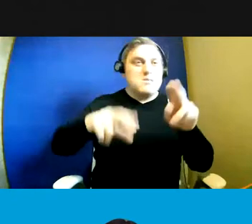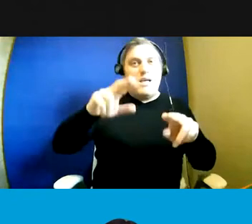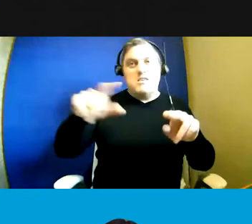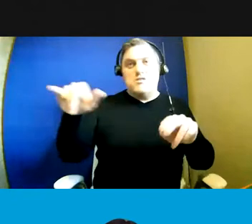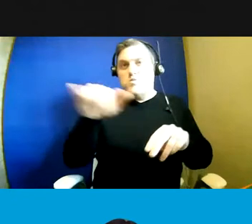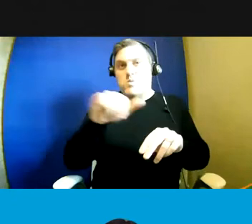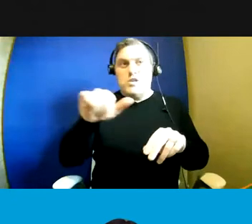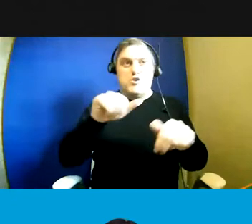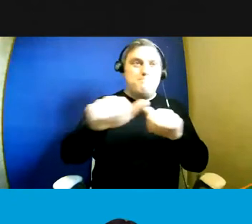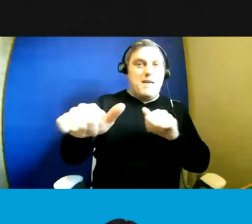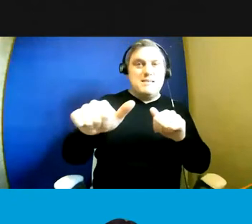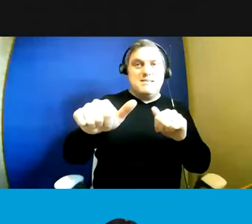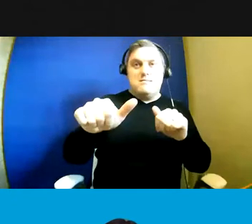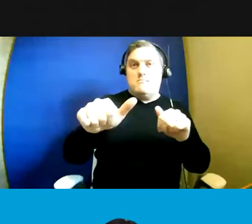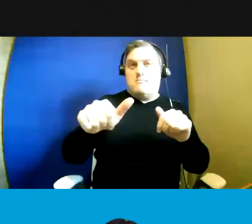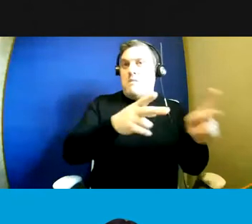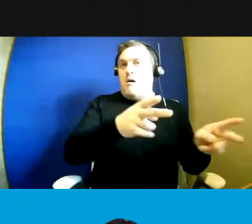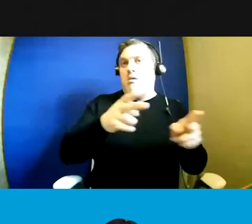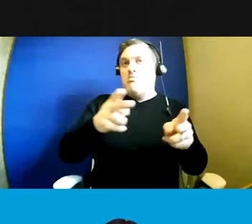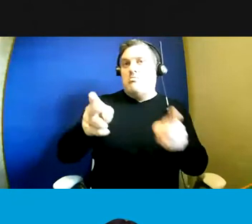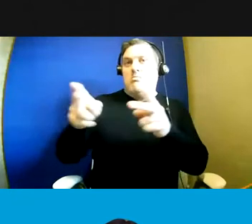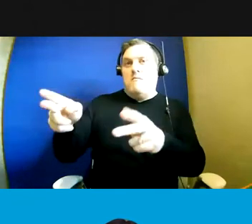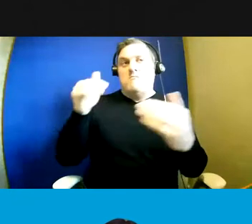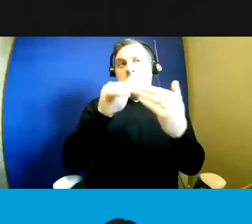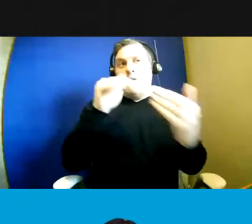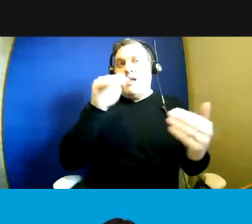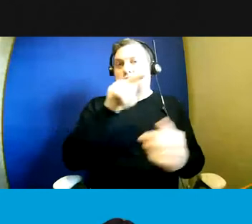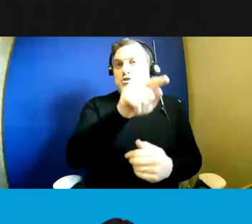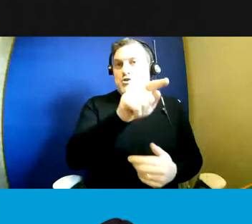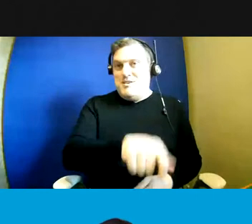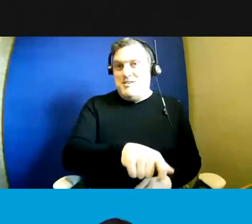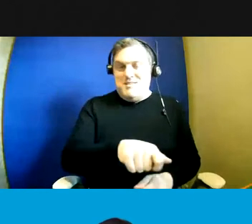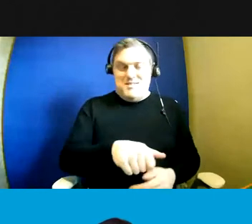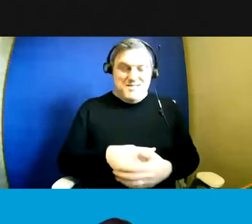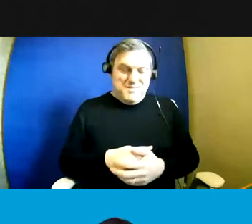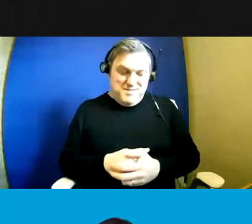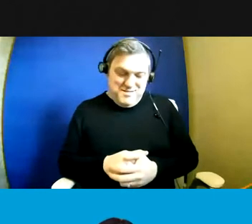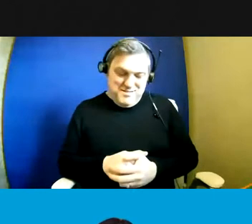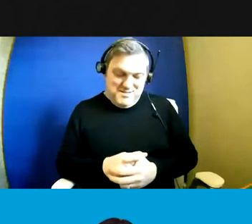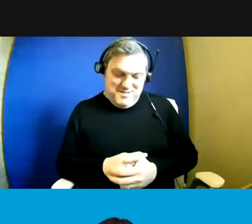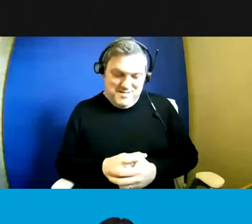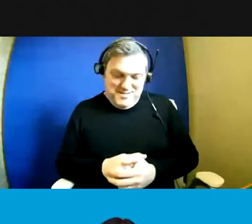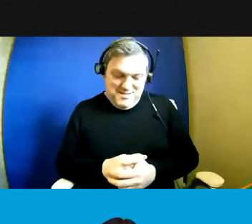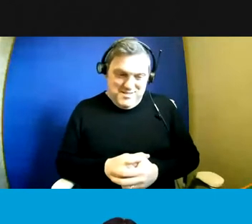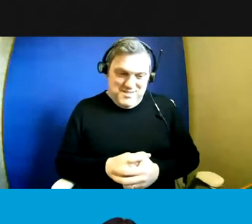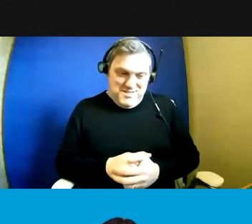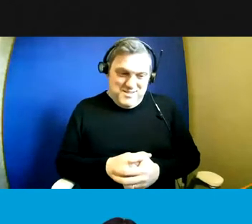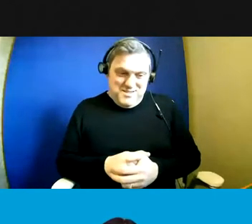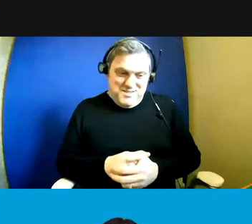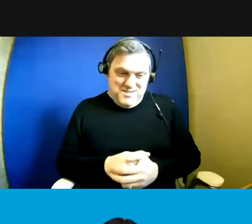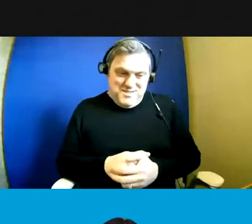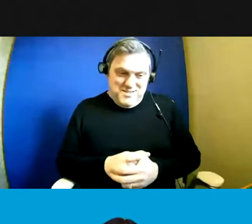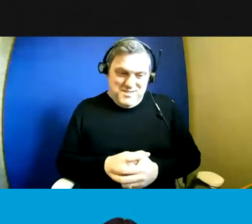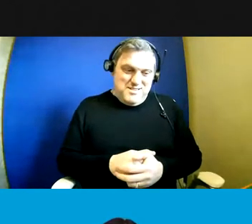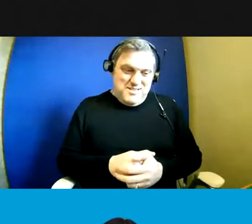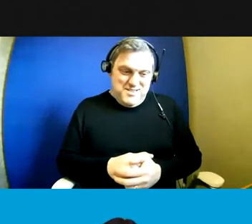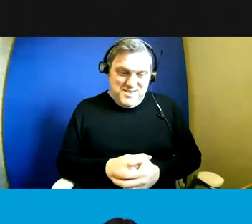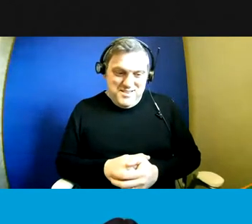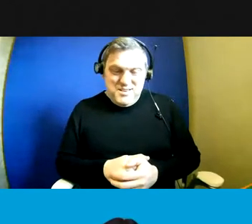and what kind of therapies we're looking to try and offer. So we are getting that specialist input, because certainly, you know, I have a